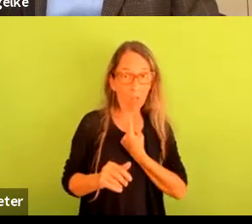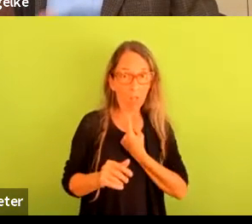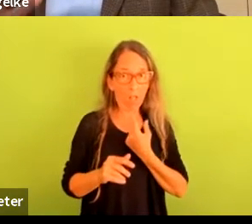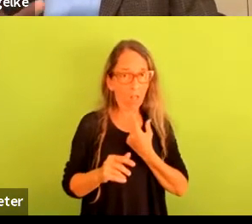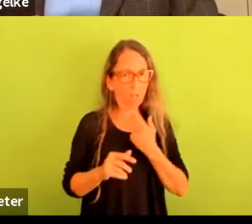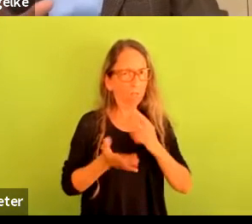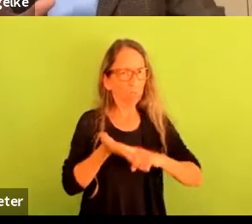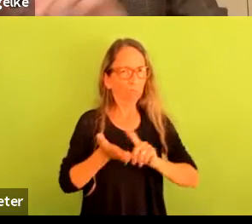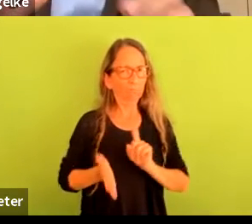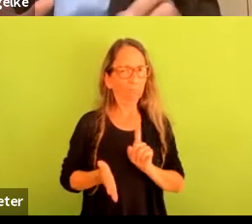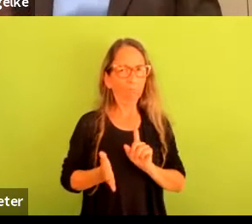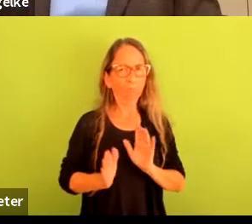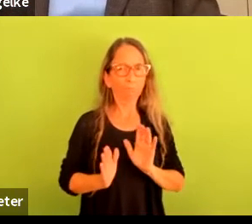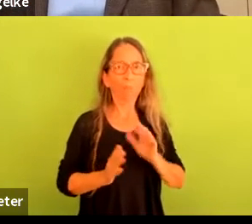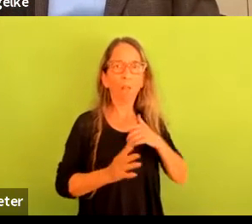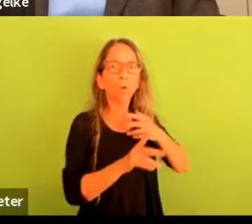expertise of the 5 providers who